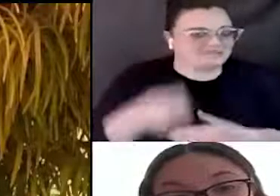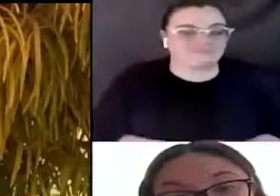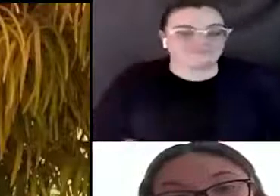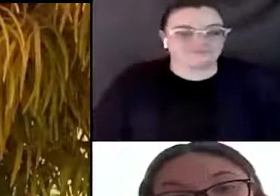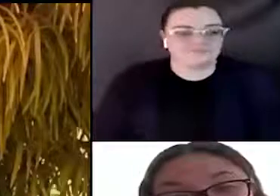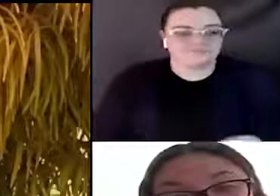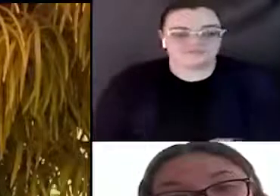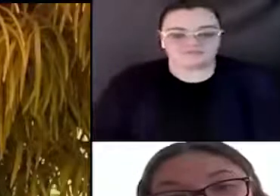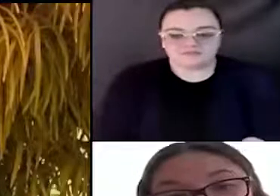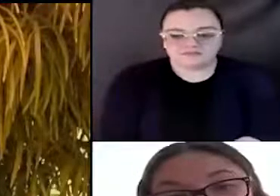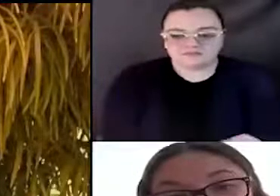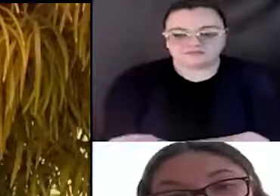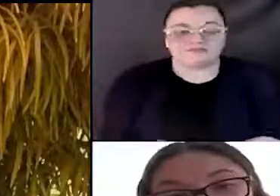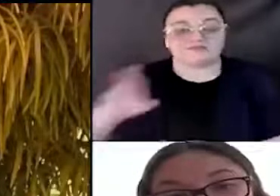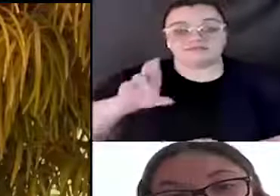about that.